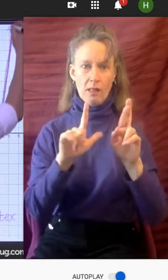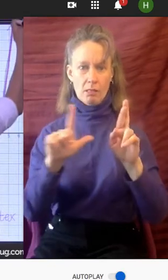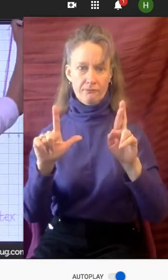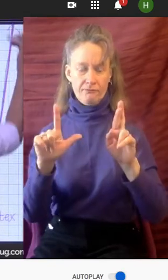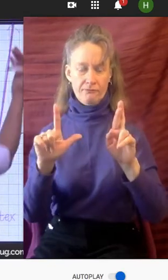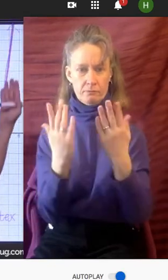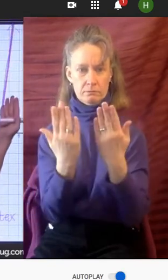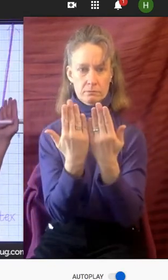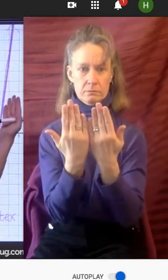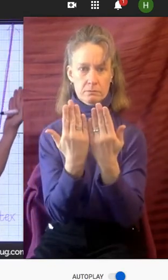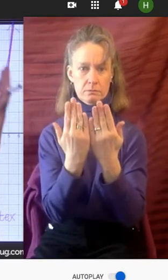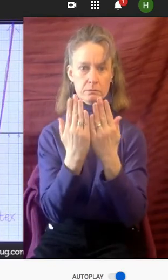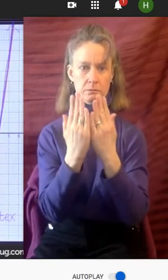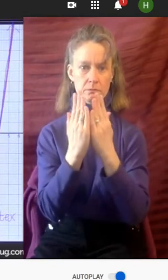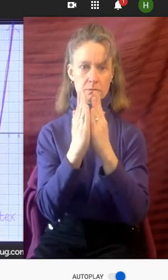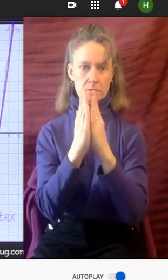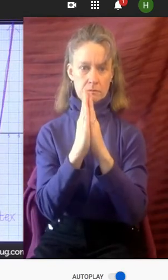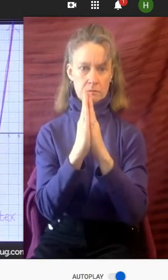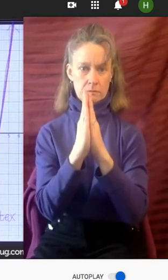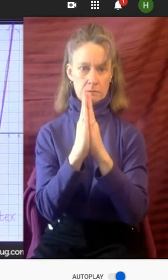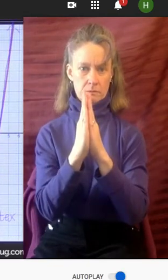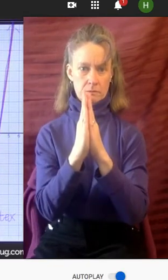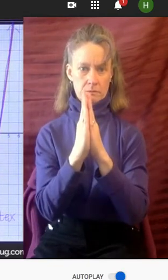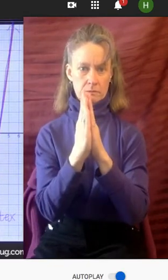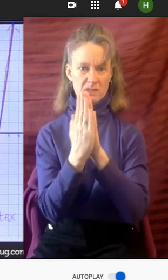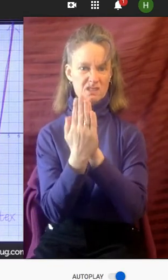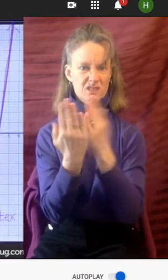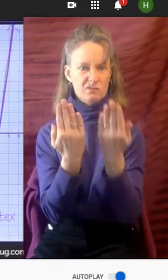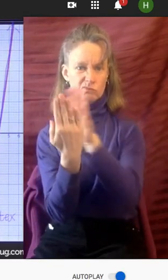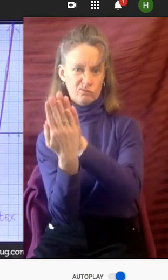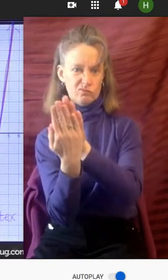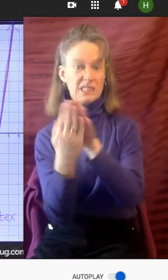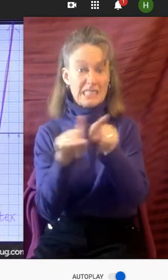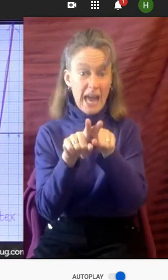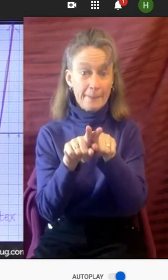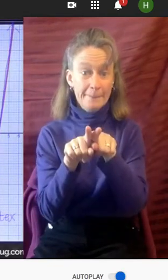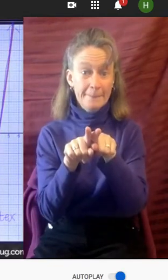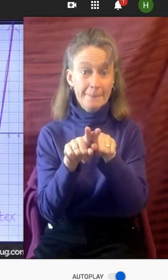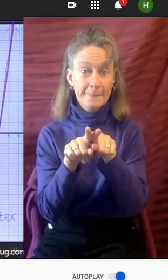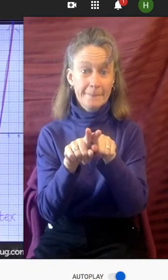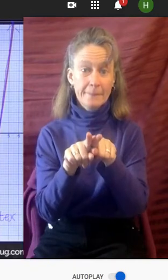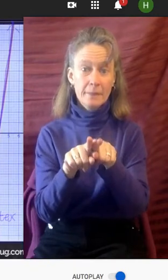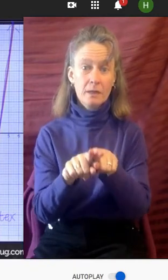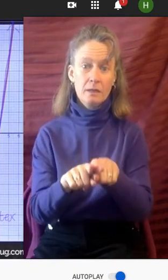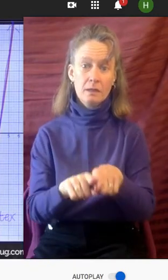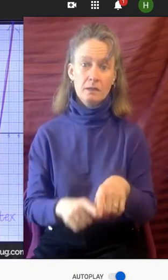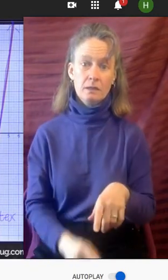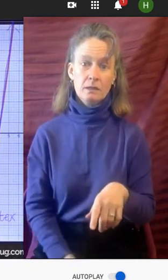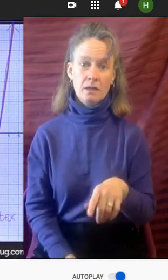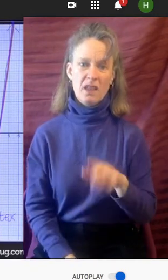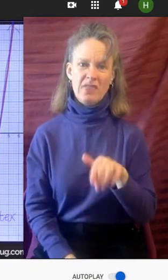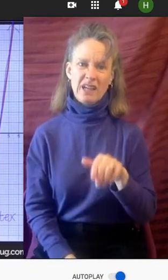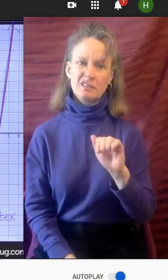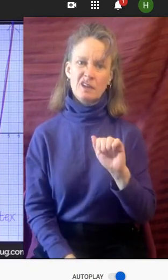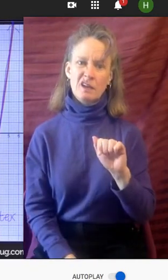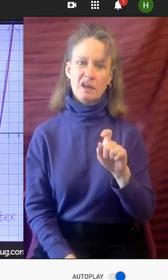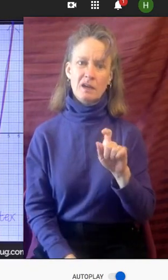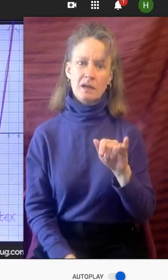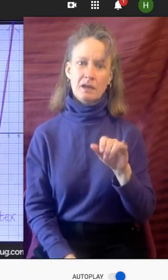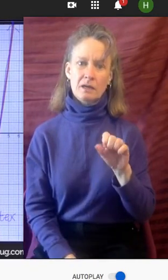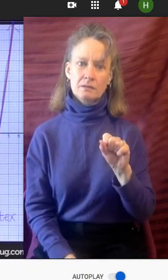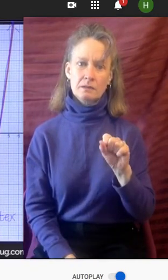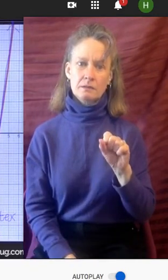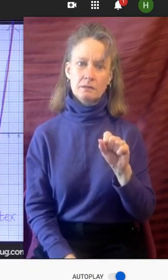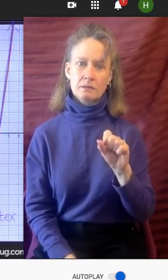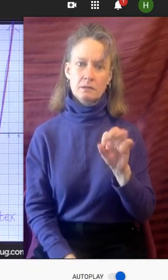the parabola will completely overlap the left half of the parabola. Can you see